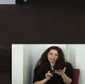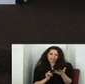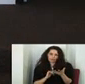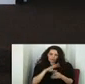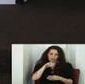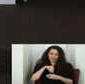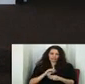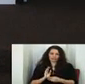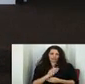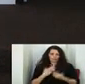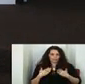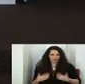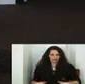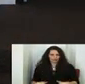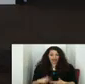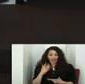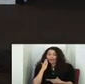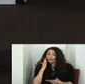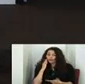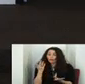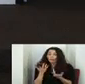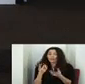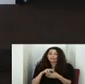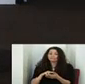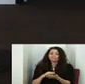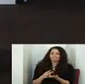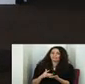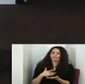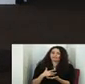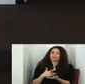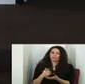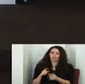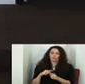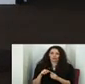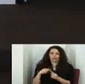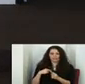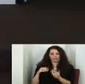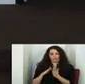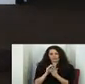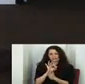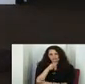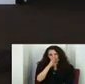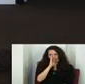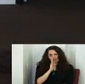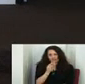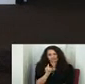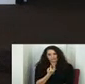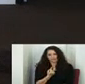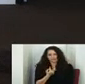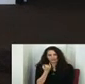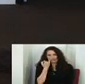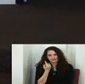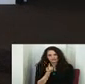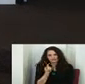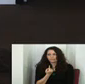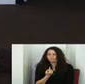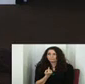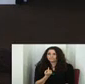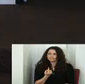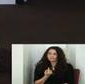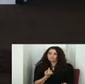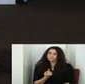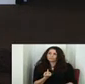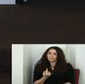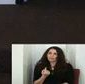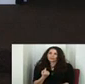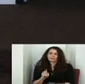body. I know what it feels like when I'm not in the presence of God. You know, it's something doesn't quite fit. You know,